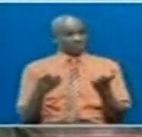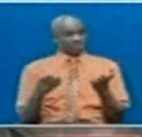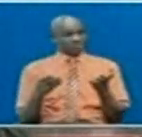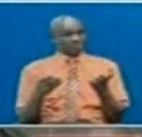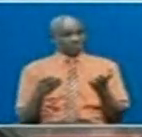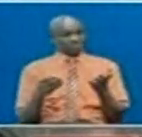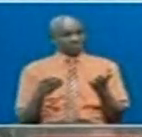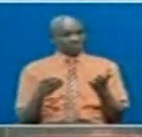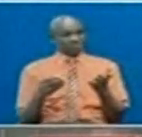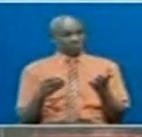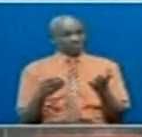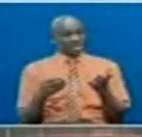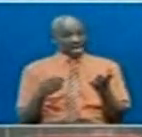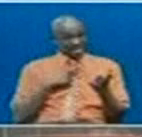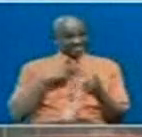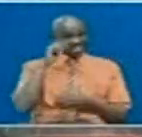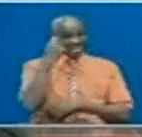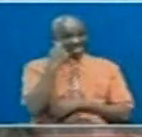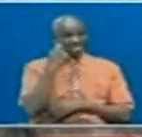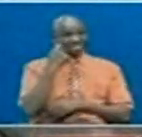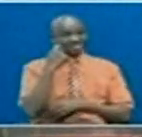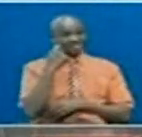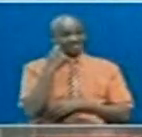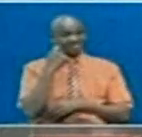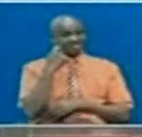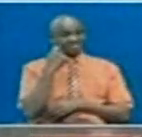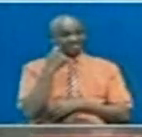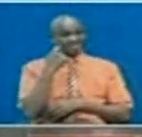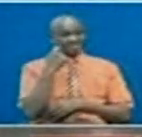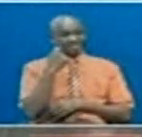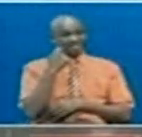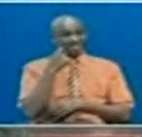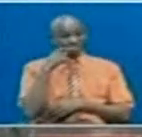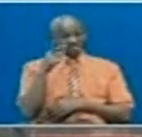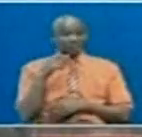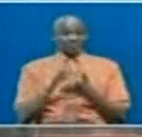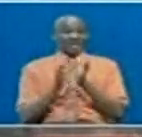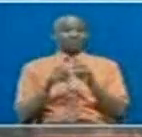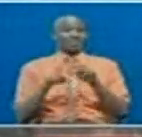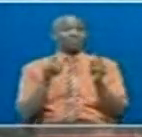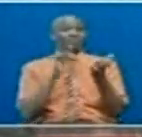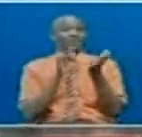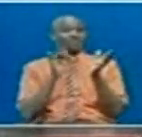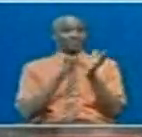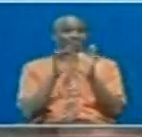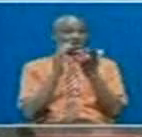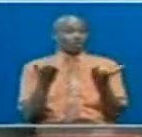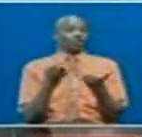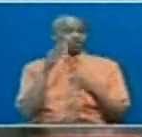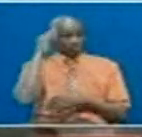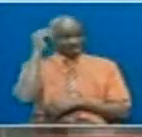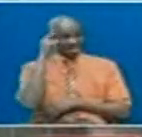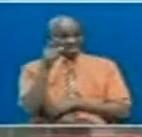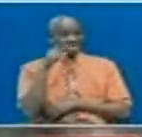the nation that has to hold the baby called Somalia. And Kenyans